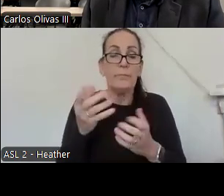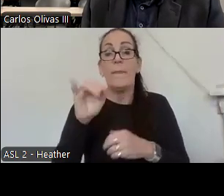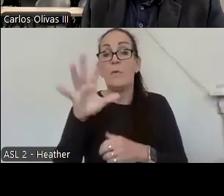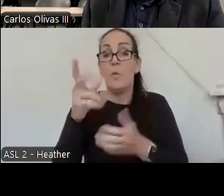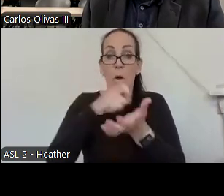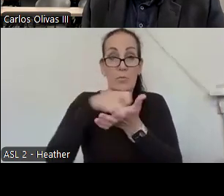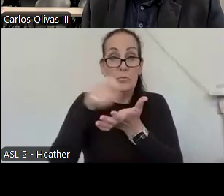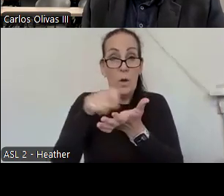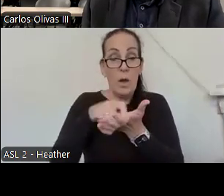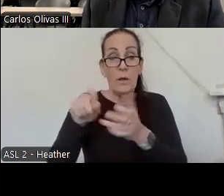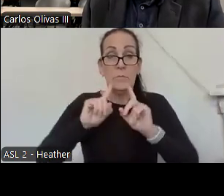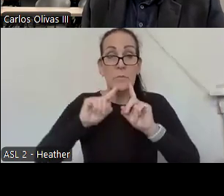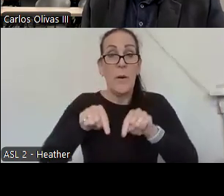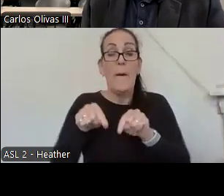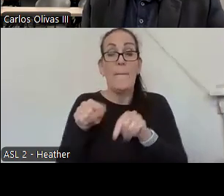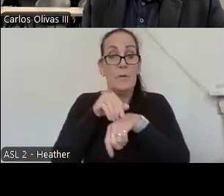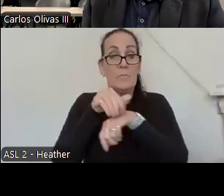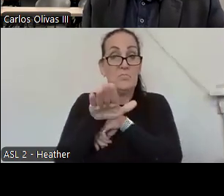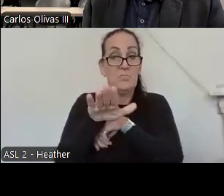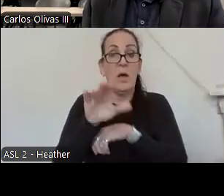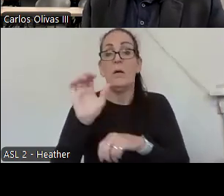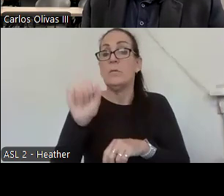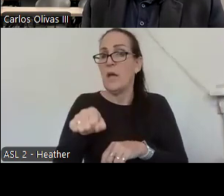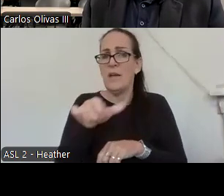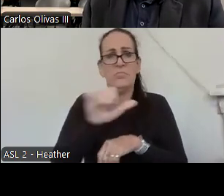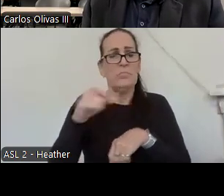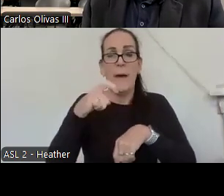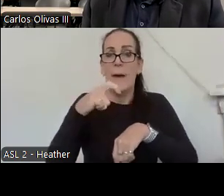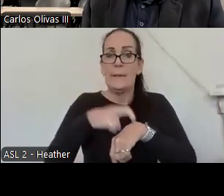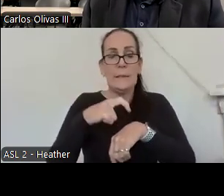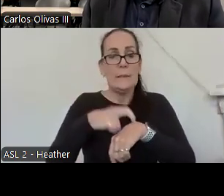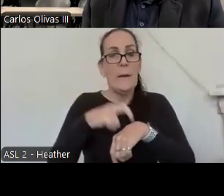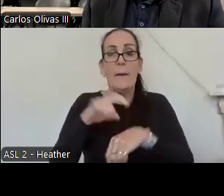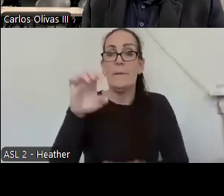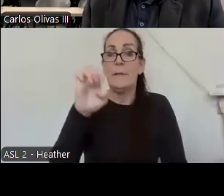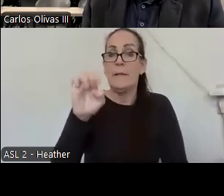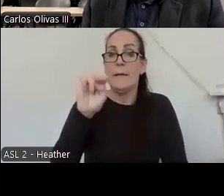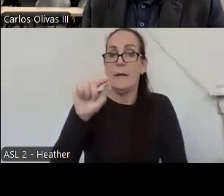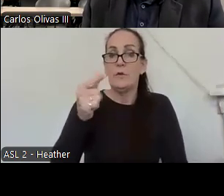to the committee, you may do so at any time at engage,